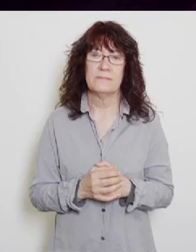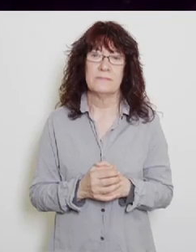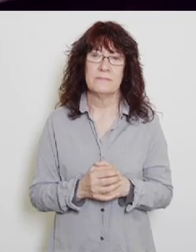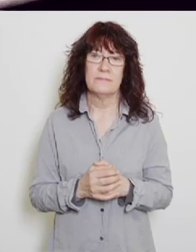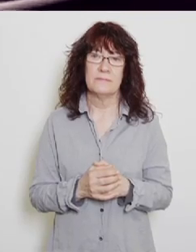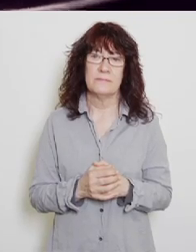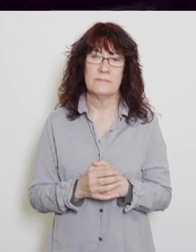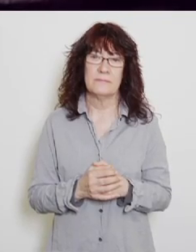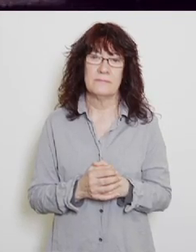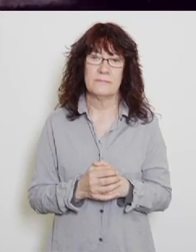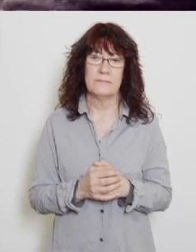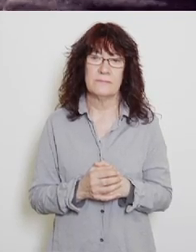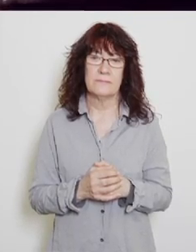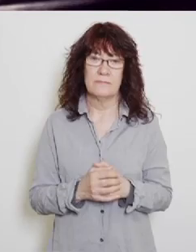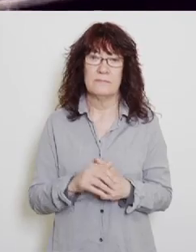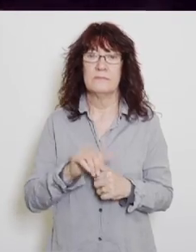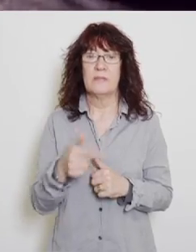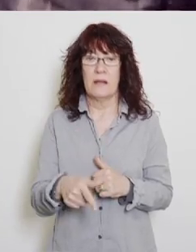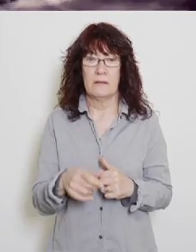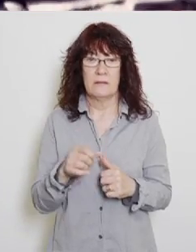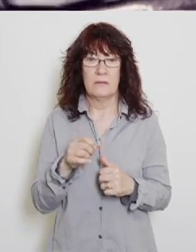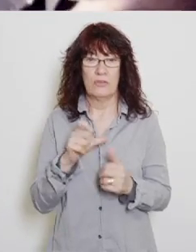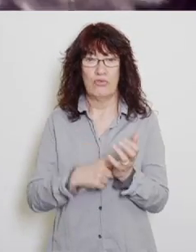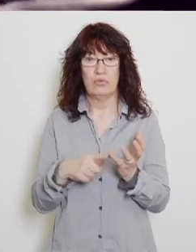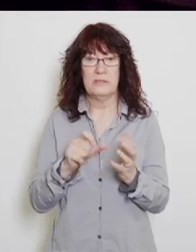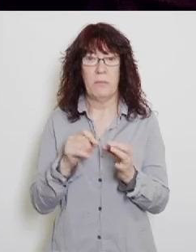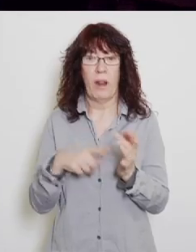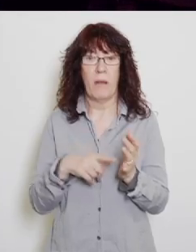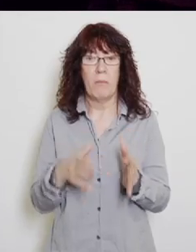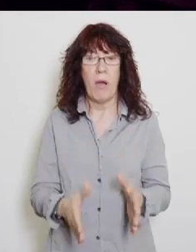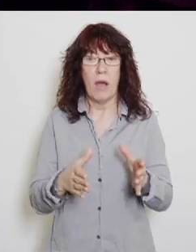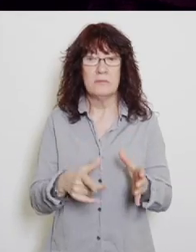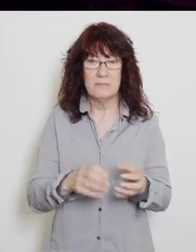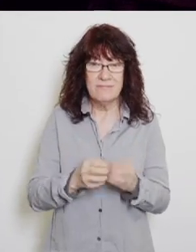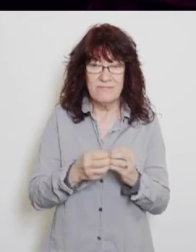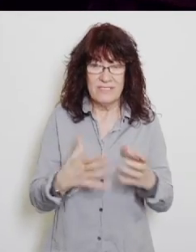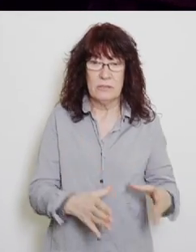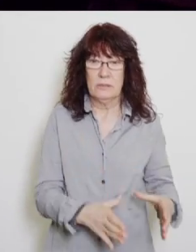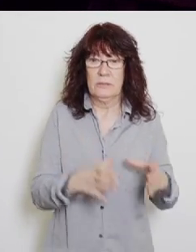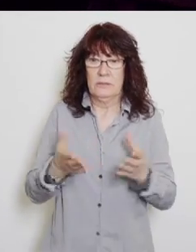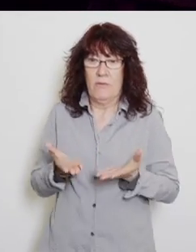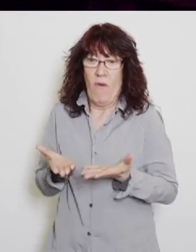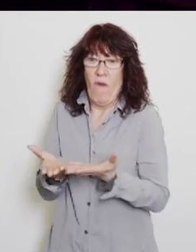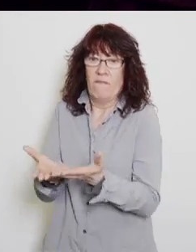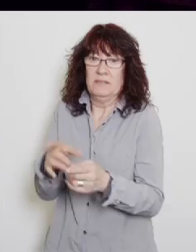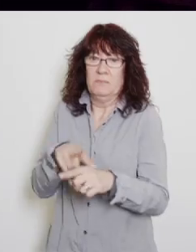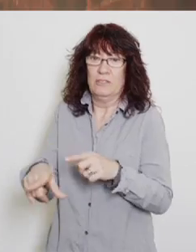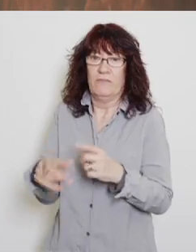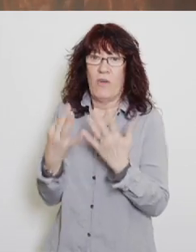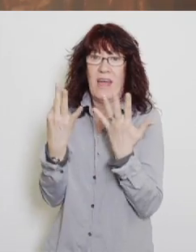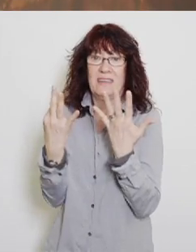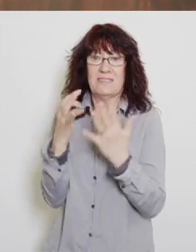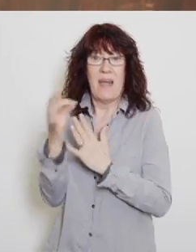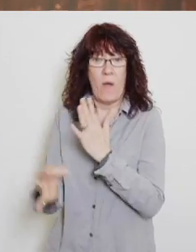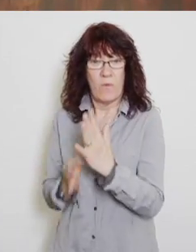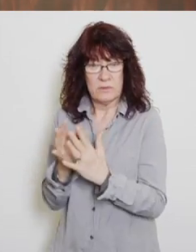The crucible pots that he made were fired in a special oven for about 8 hours. The pots were then taken into the next